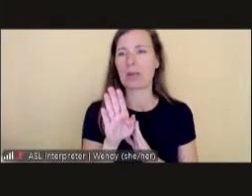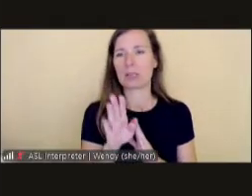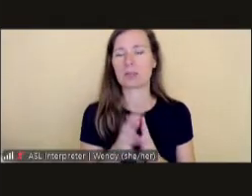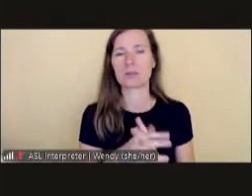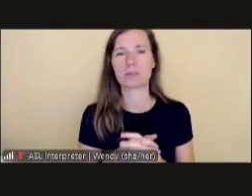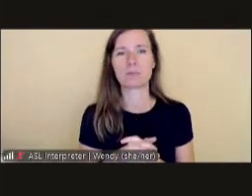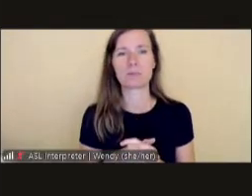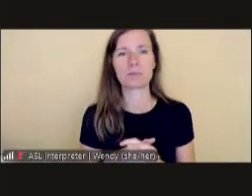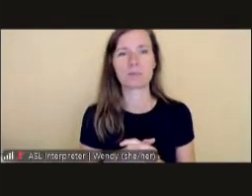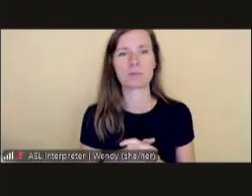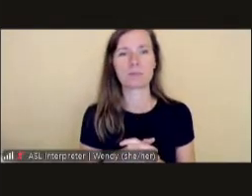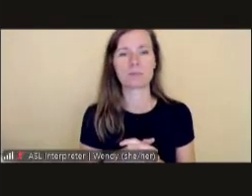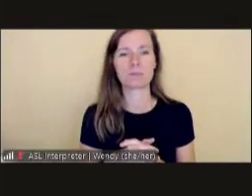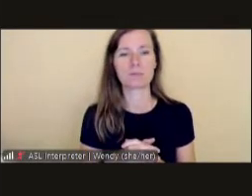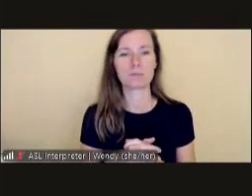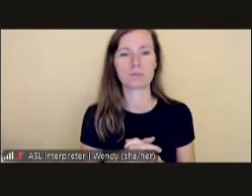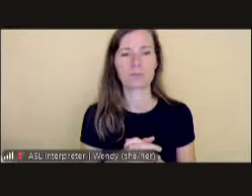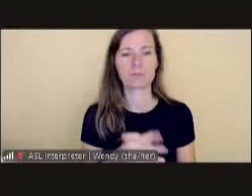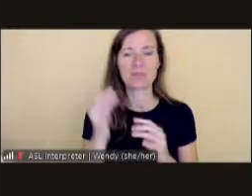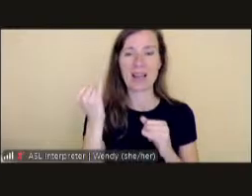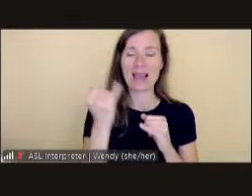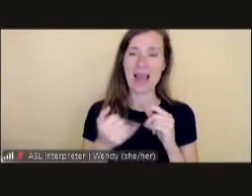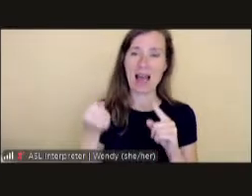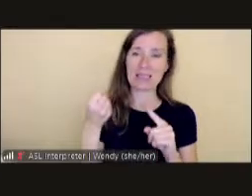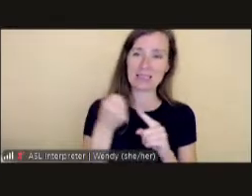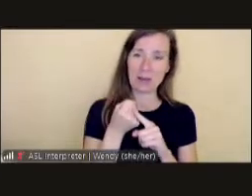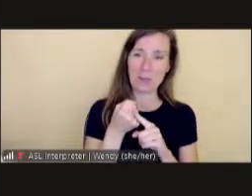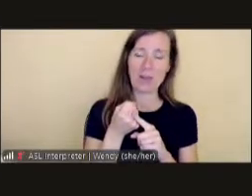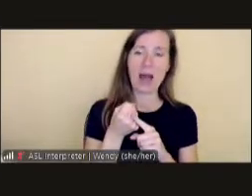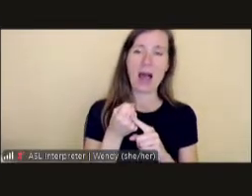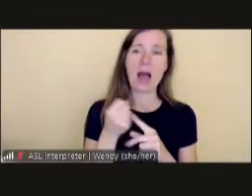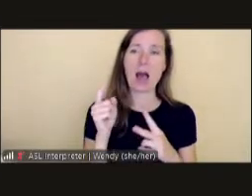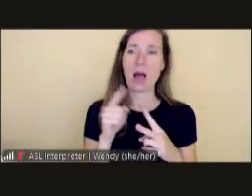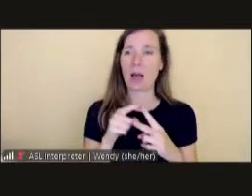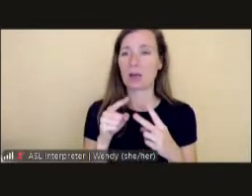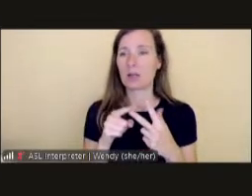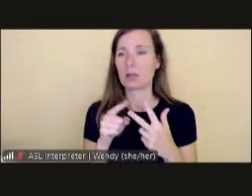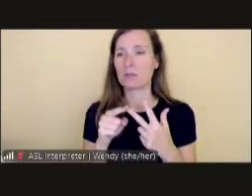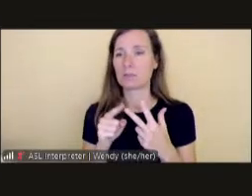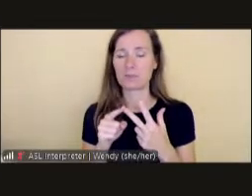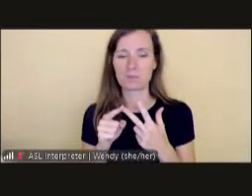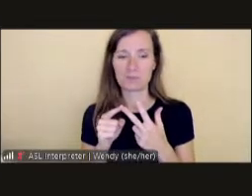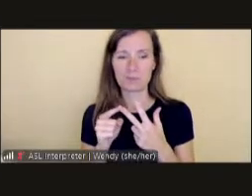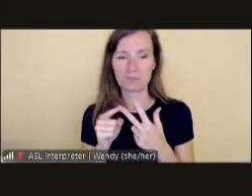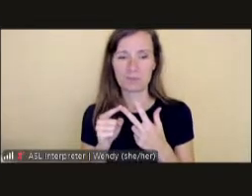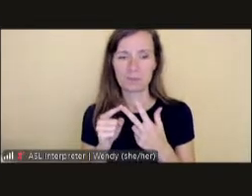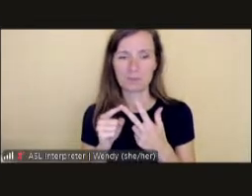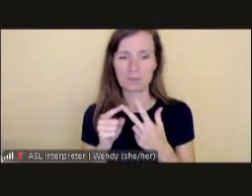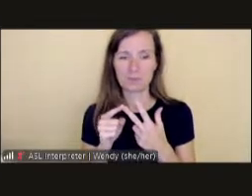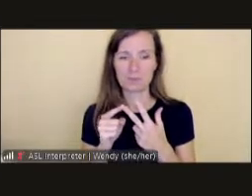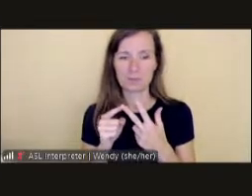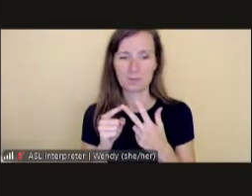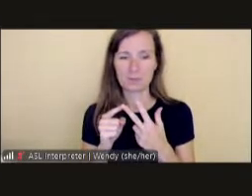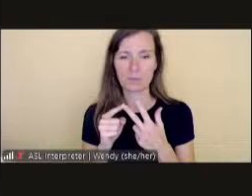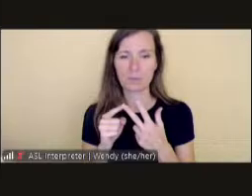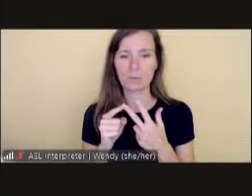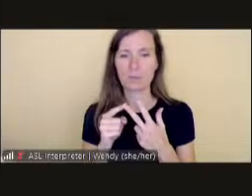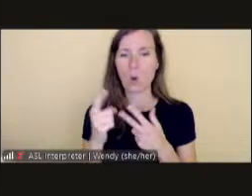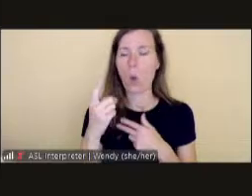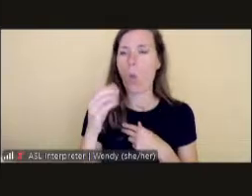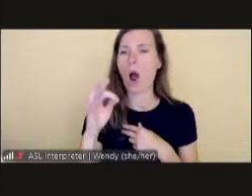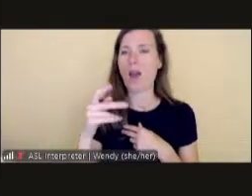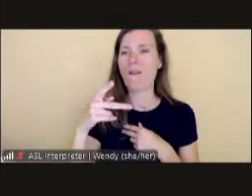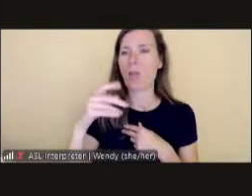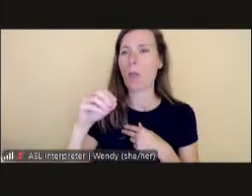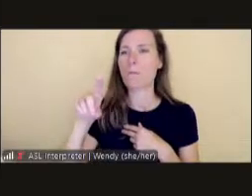that is somewhat salient but important is in one of the pods of townhouses backs up to